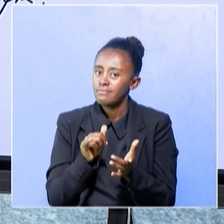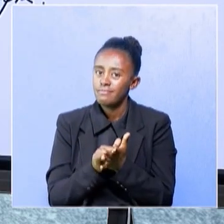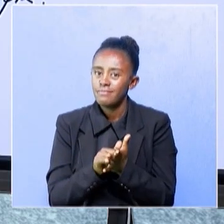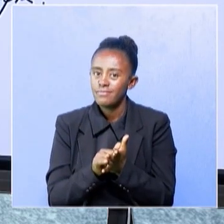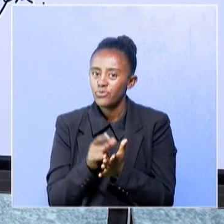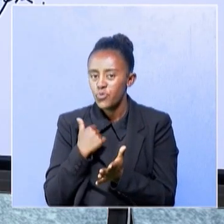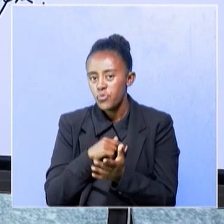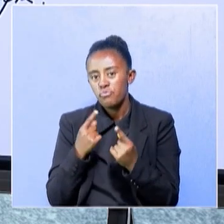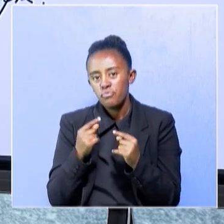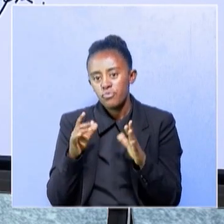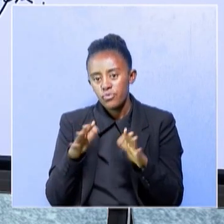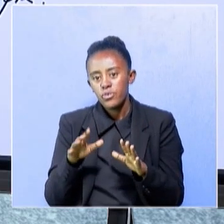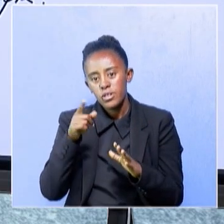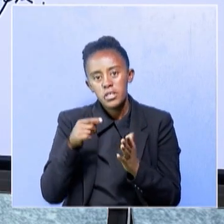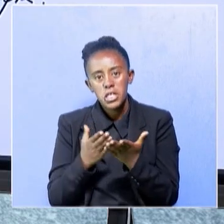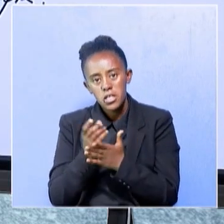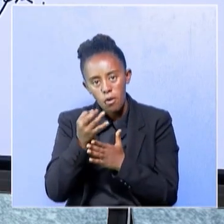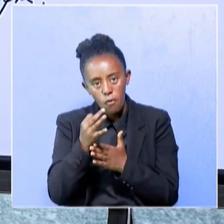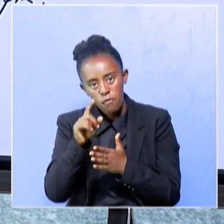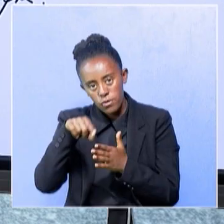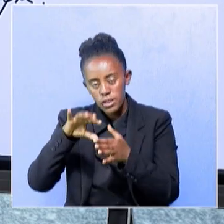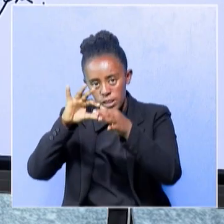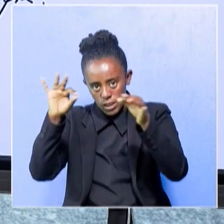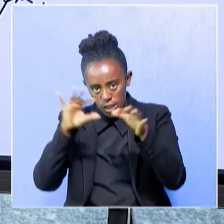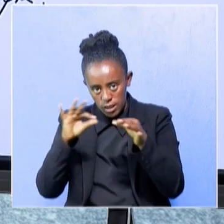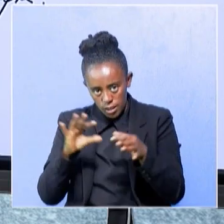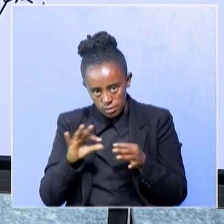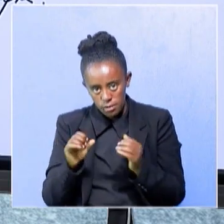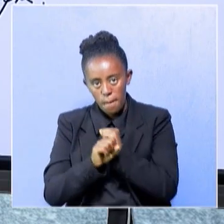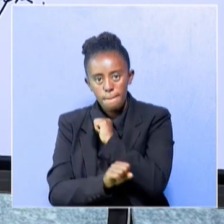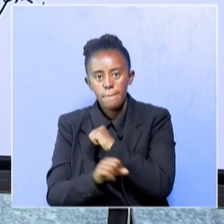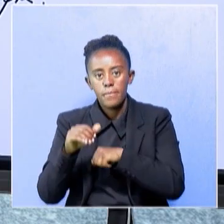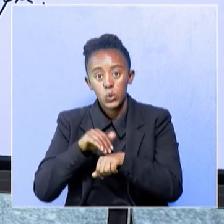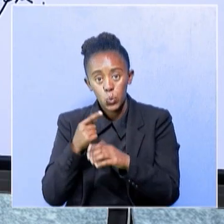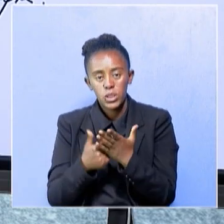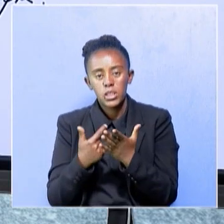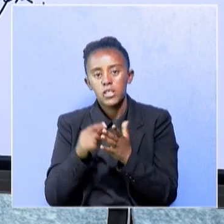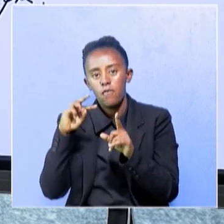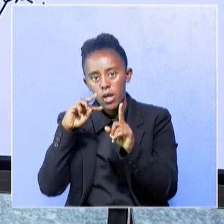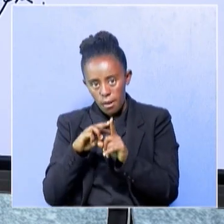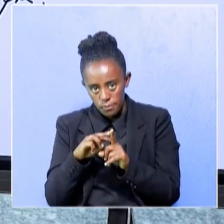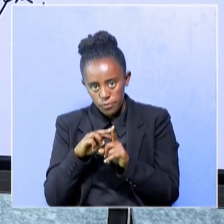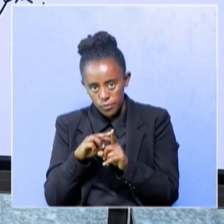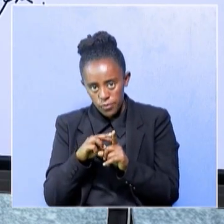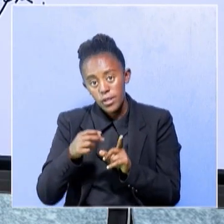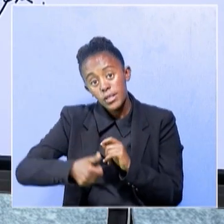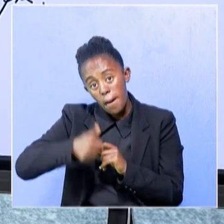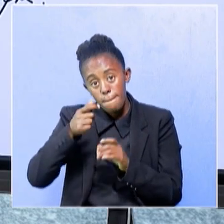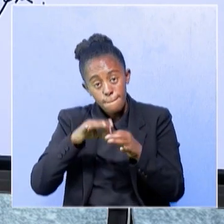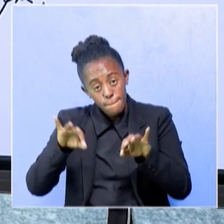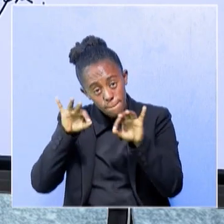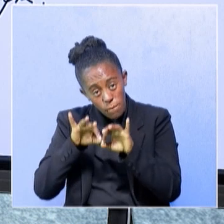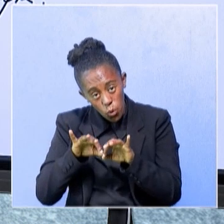we have tried to do some of the sentences based on these vocabularies. So the main